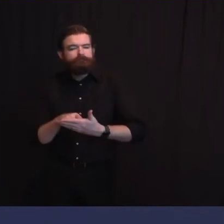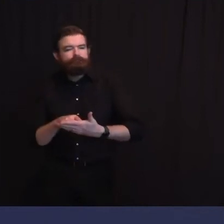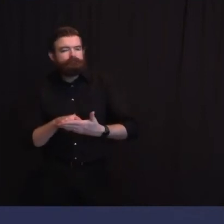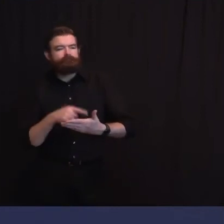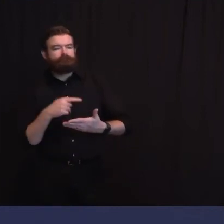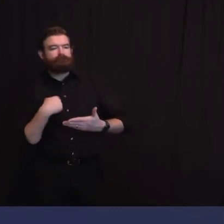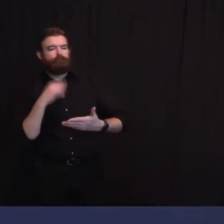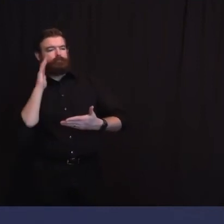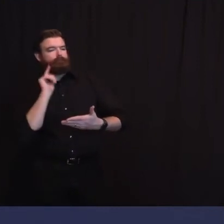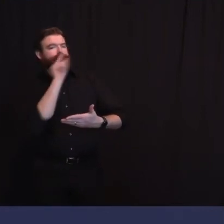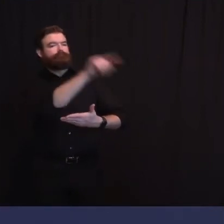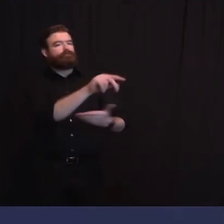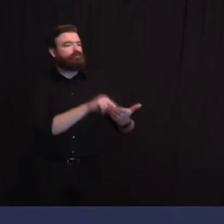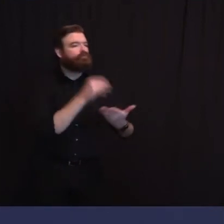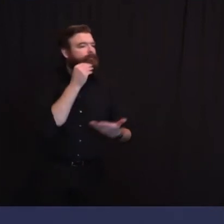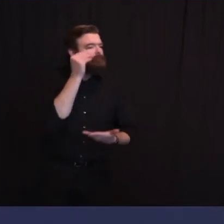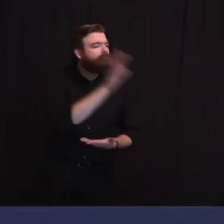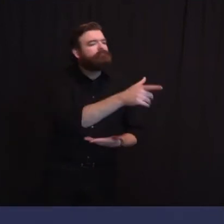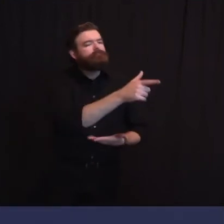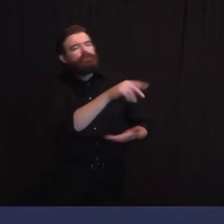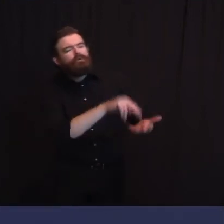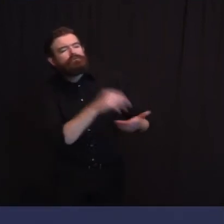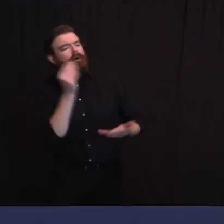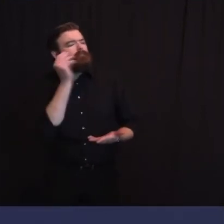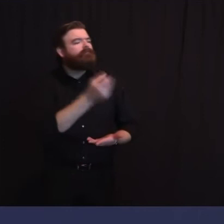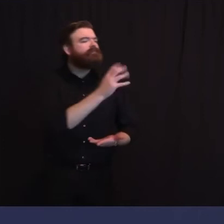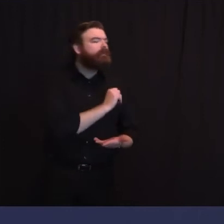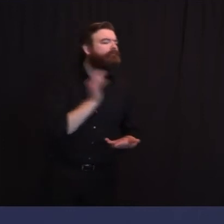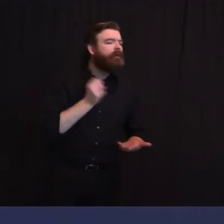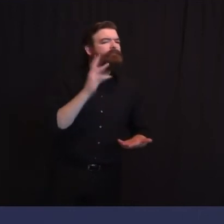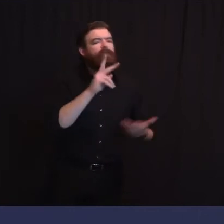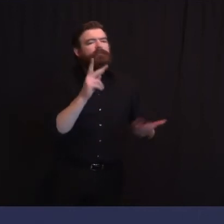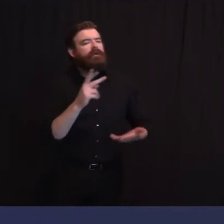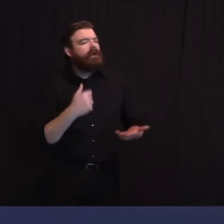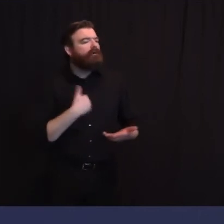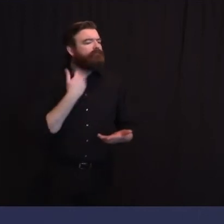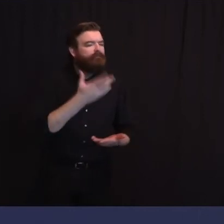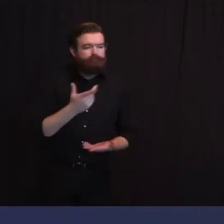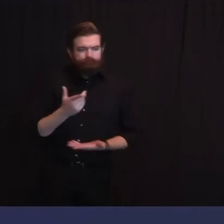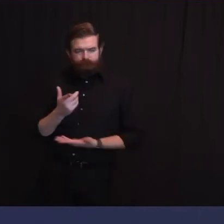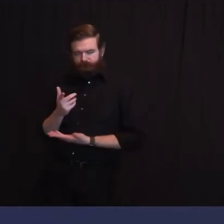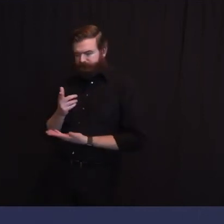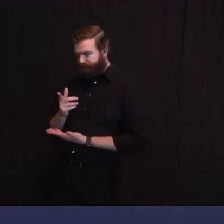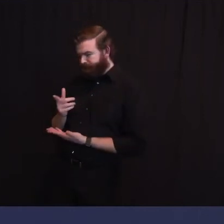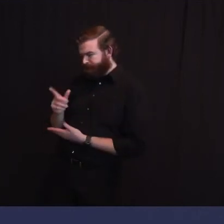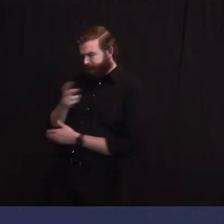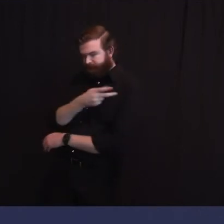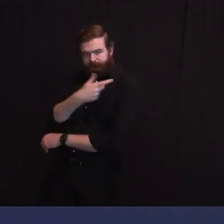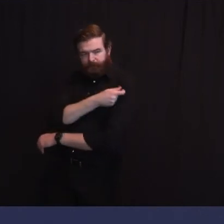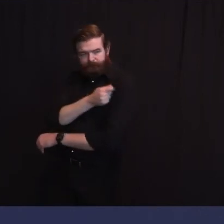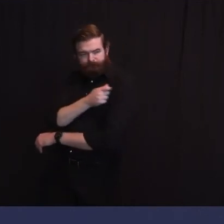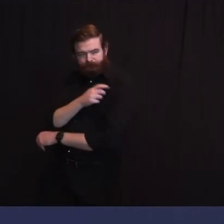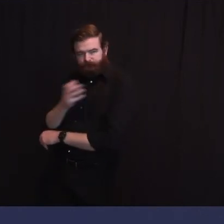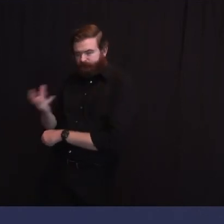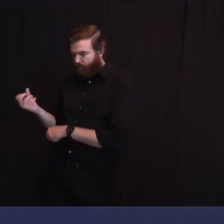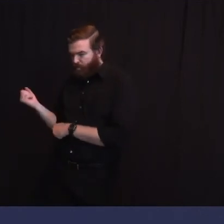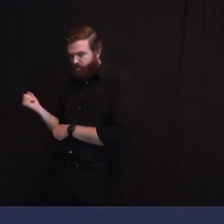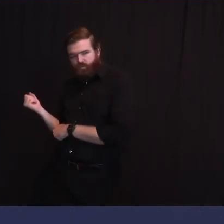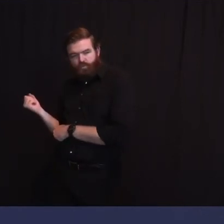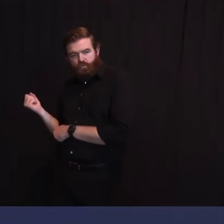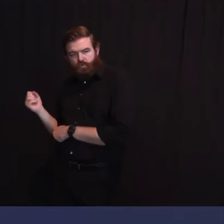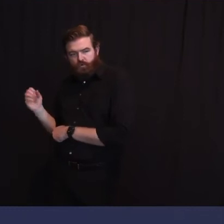are there. They get the allocation, and they put that to the side in cold chain storage.